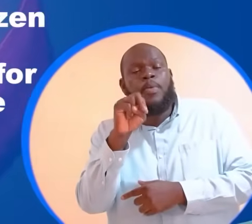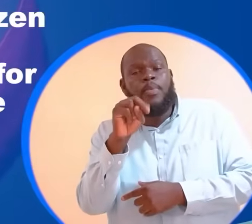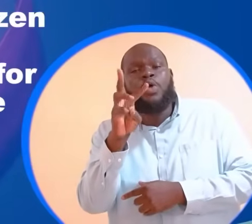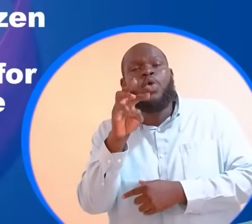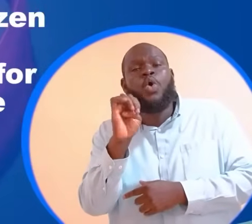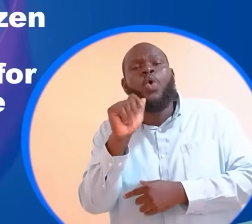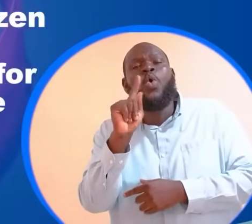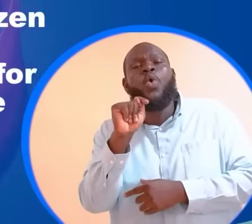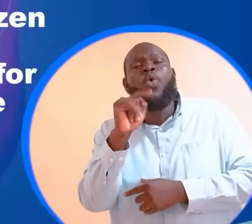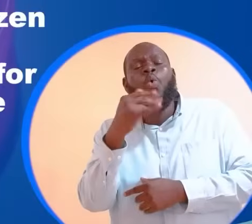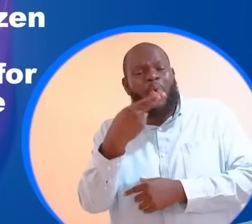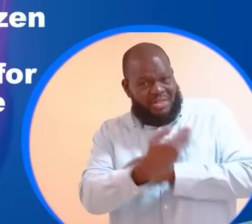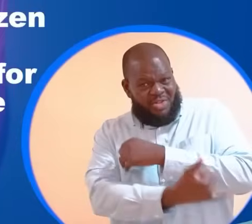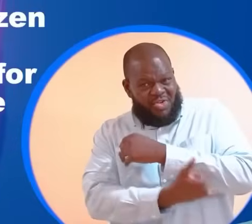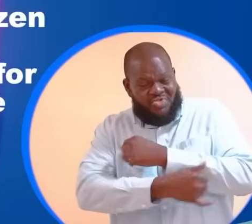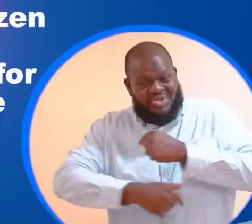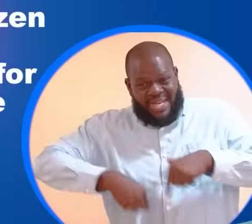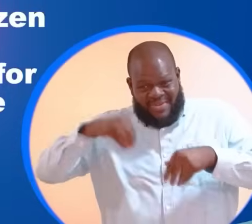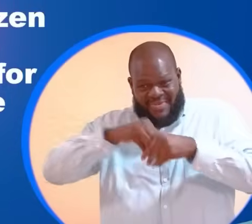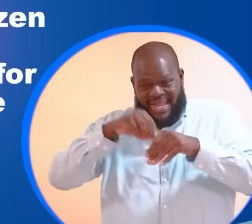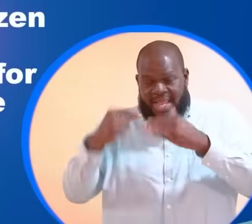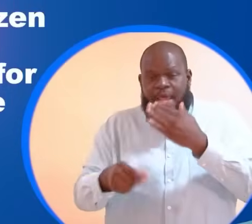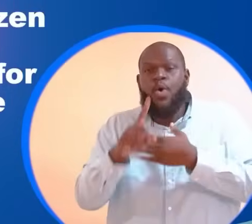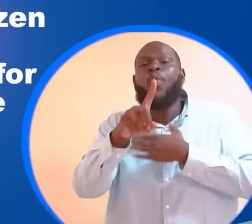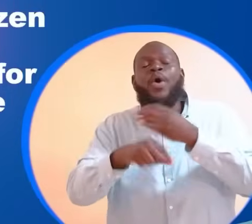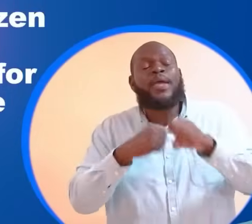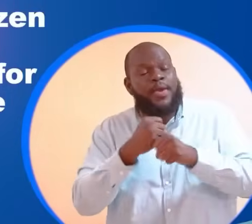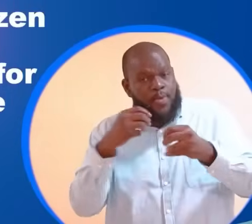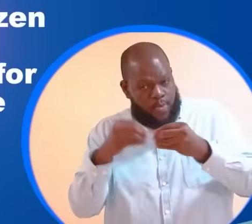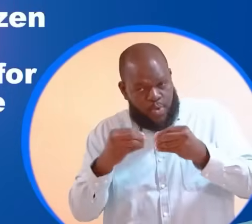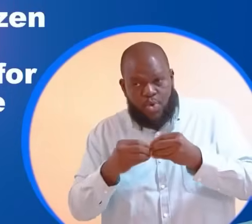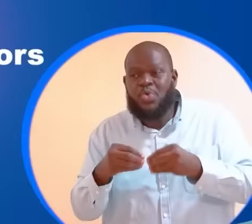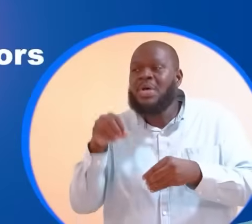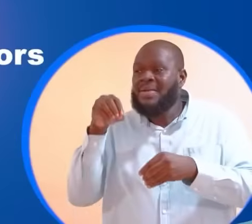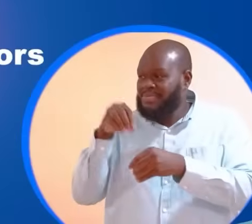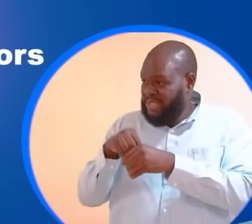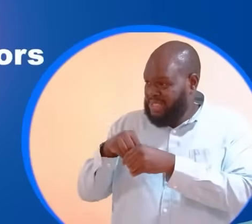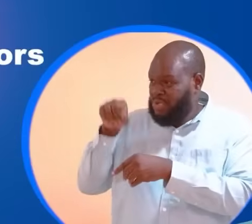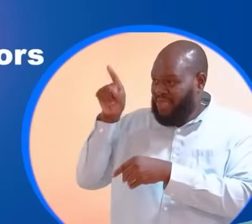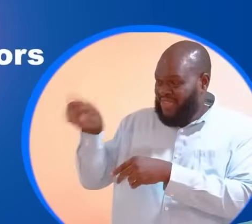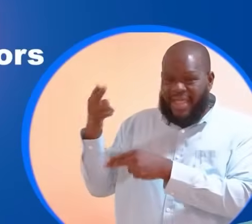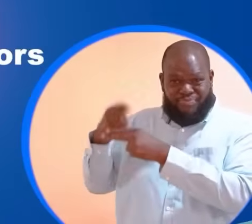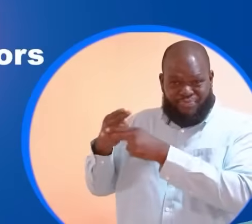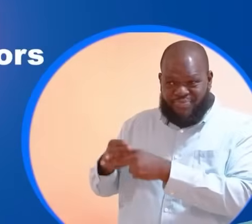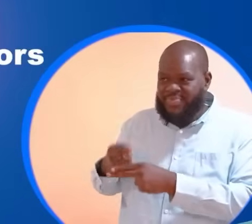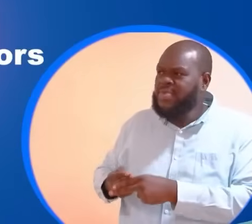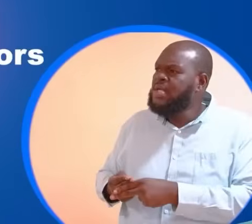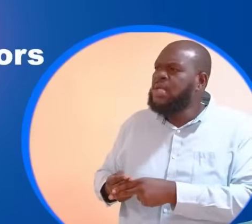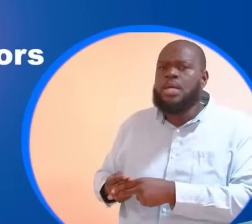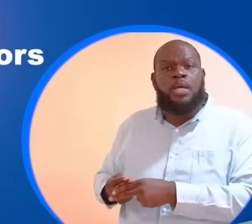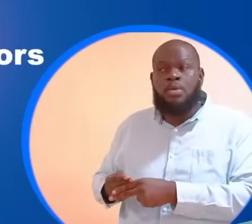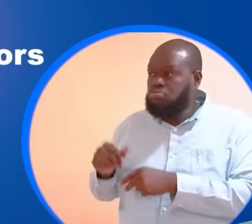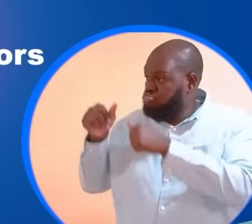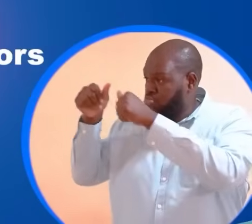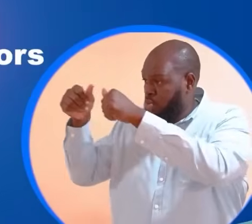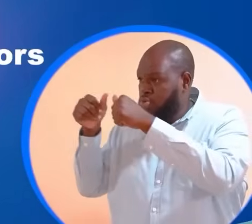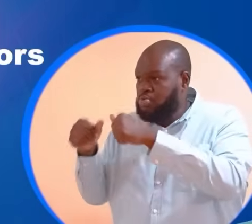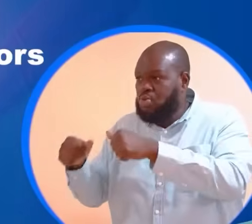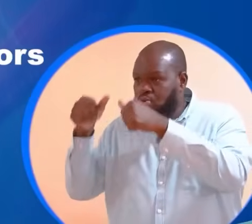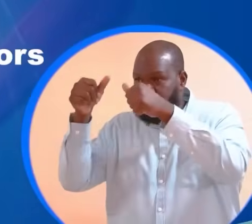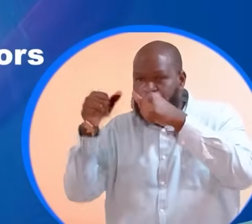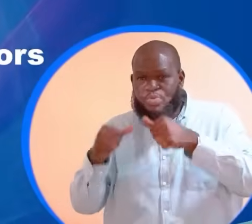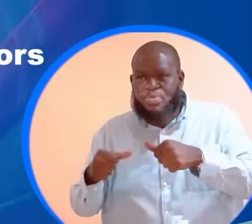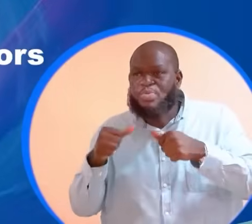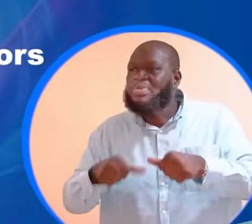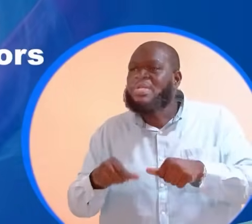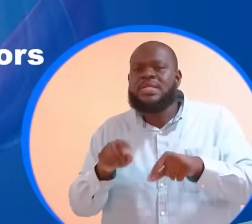Guyana for 1 year or more, you are eligible for inclusion in the OLE. GECOM will post the preliminary list of electors